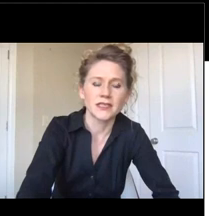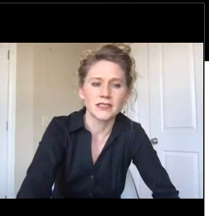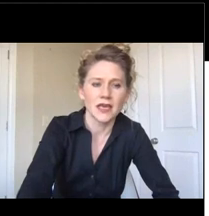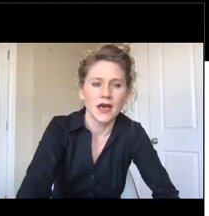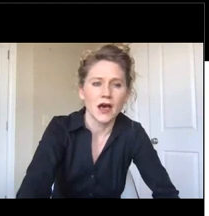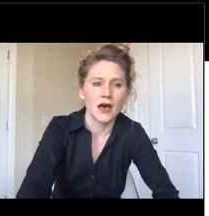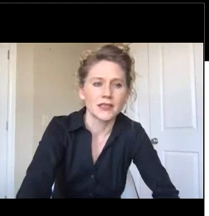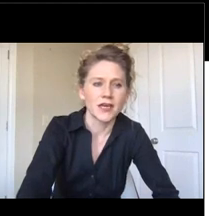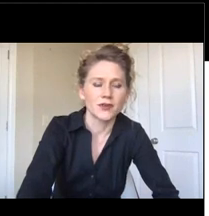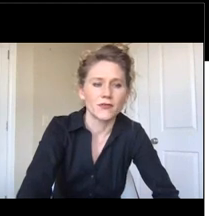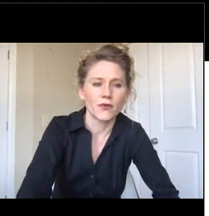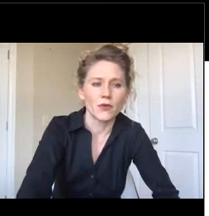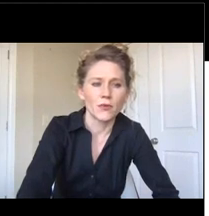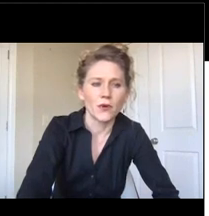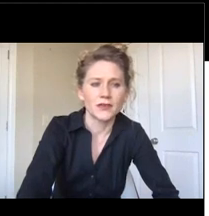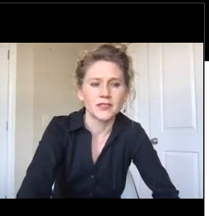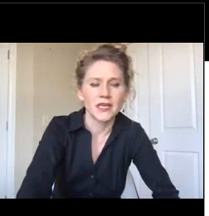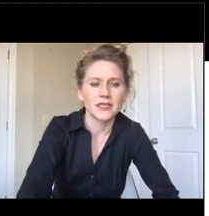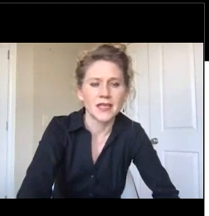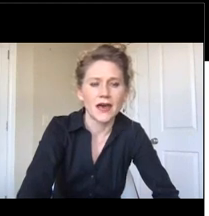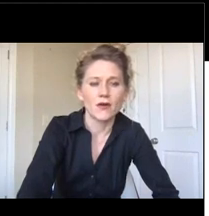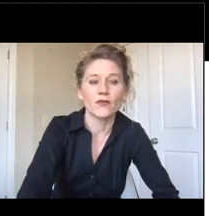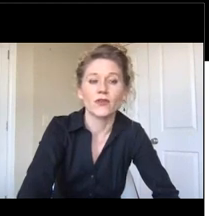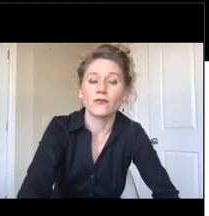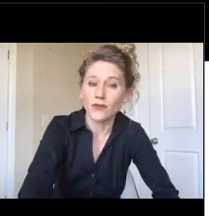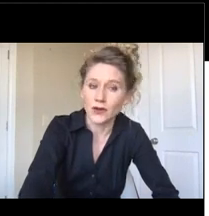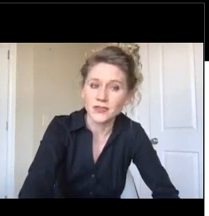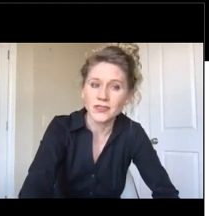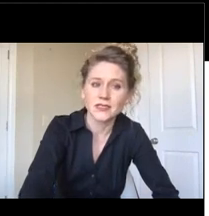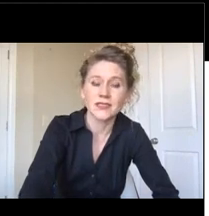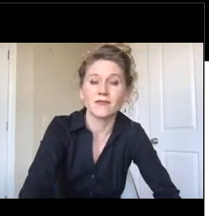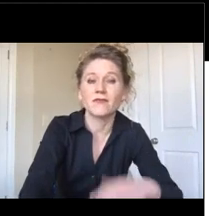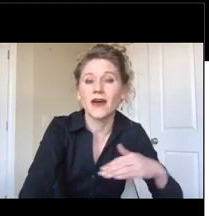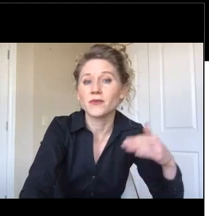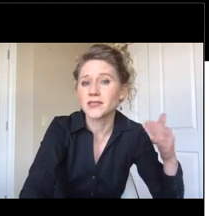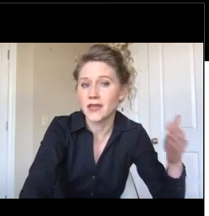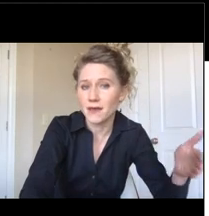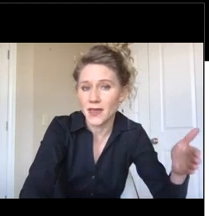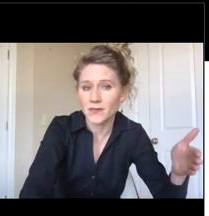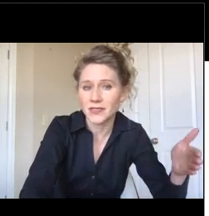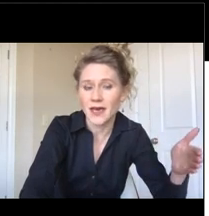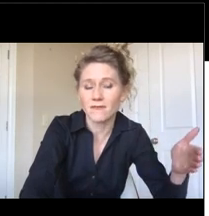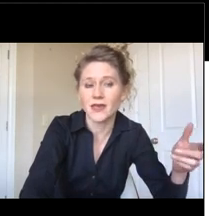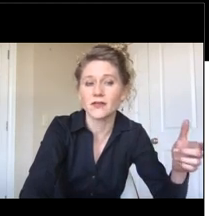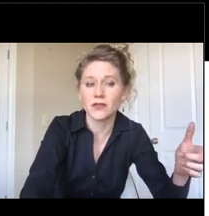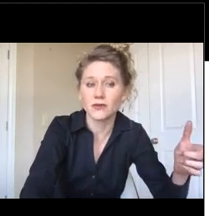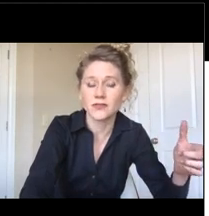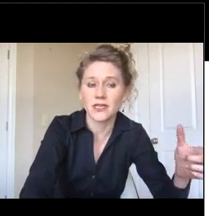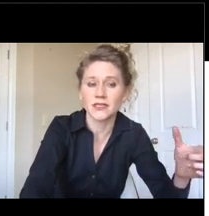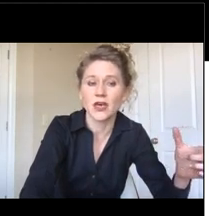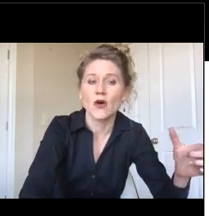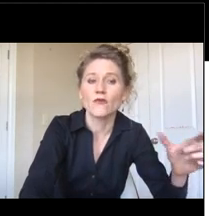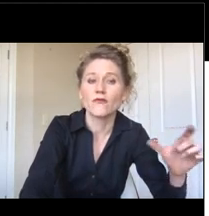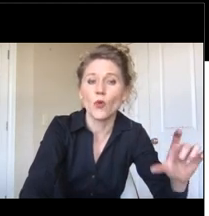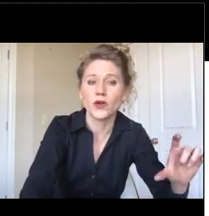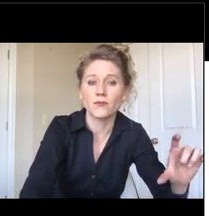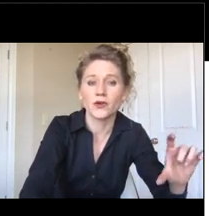you see, this is exaggerated for you, but what you see is that over the first 75% of that pavement's life, it